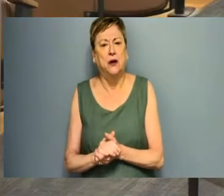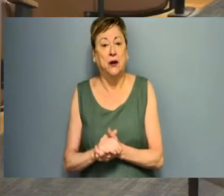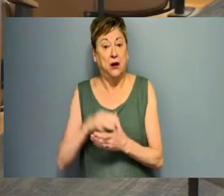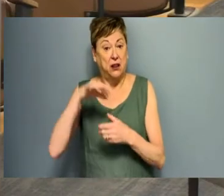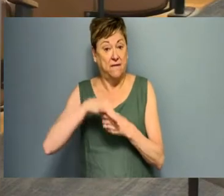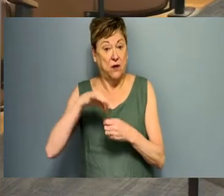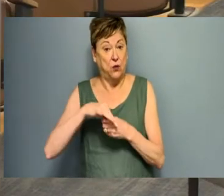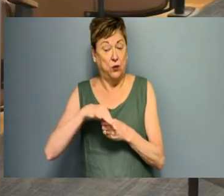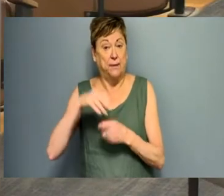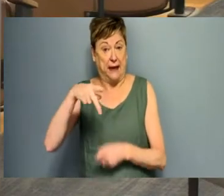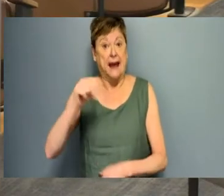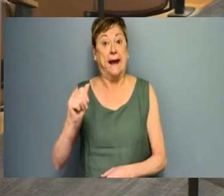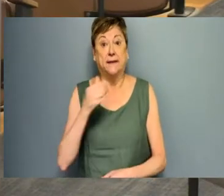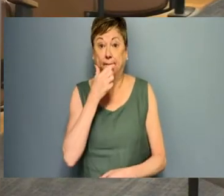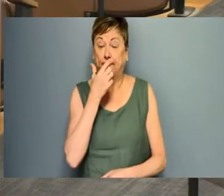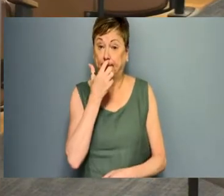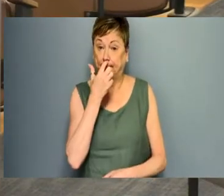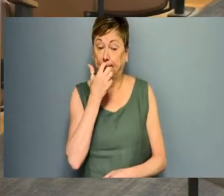PI.